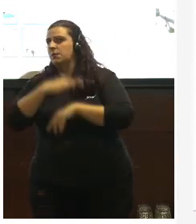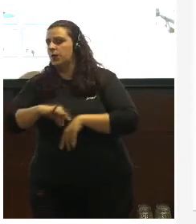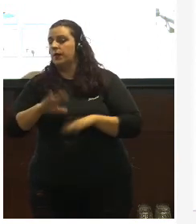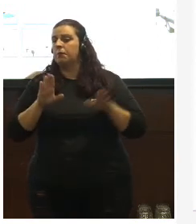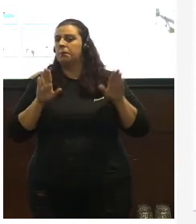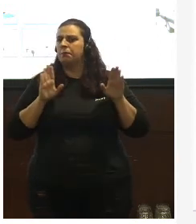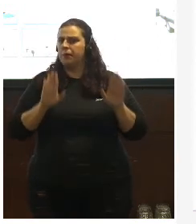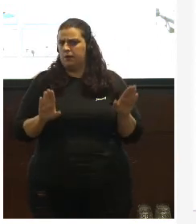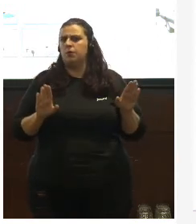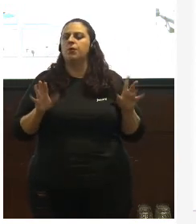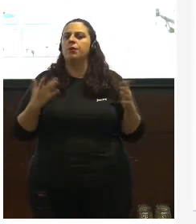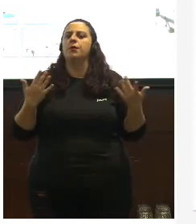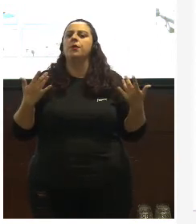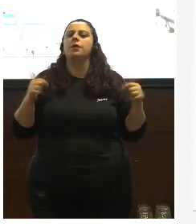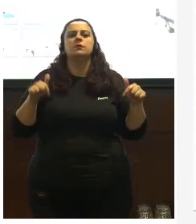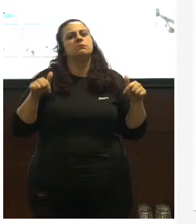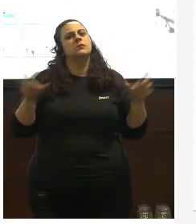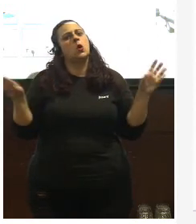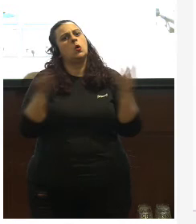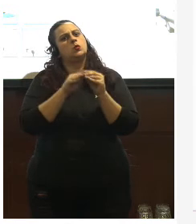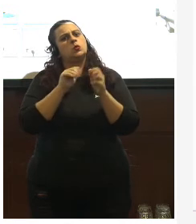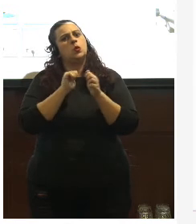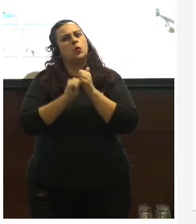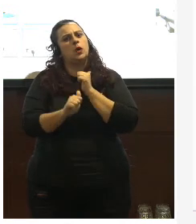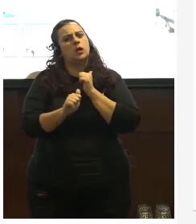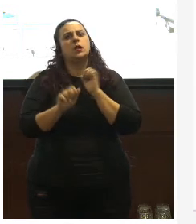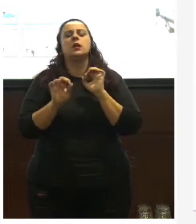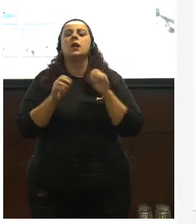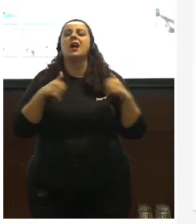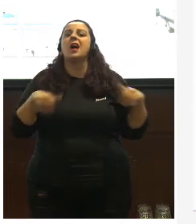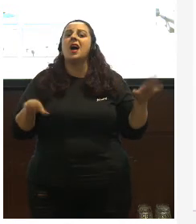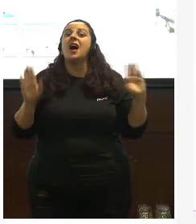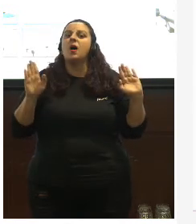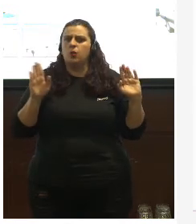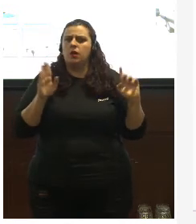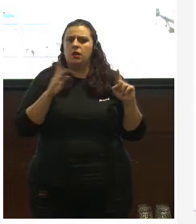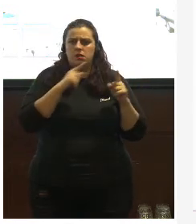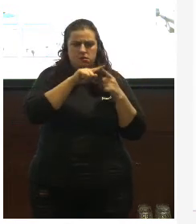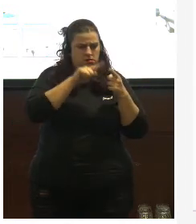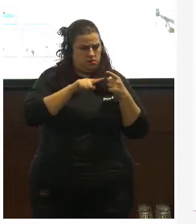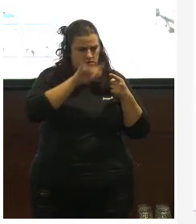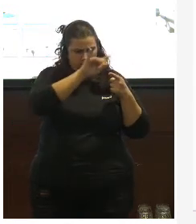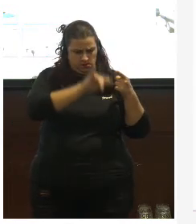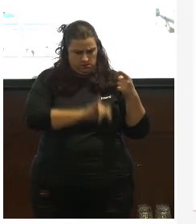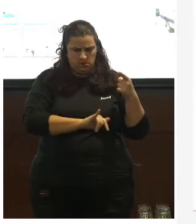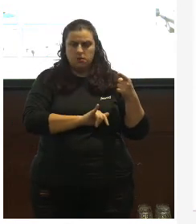and it's the knowledge. We have our hands dirty in the problems. We face every